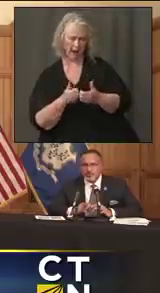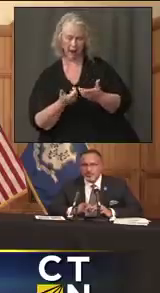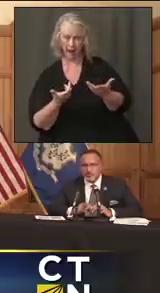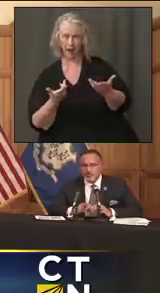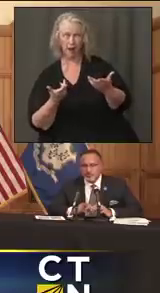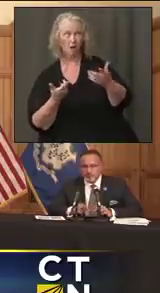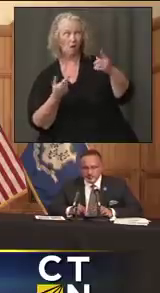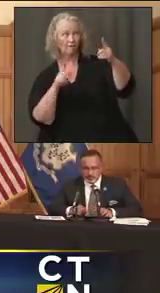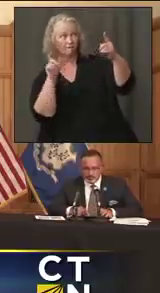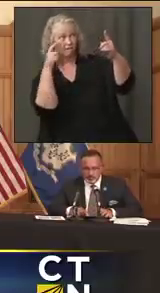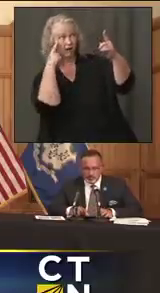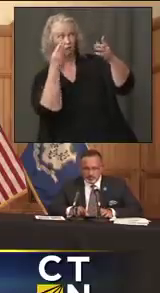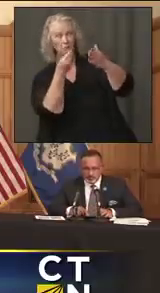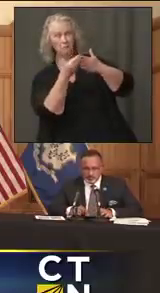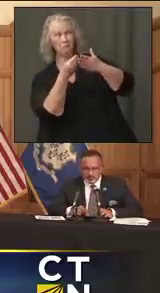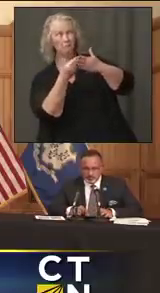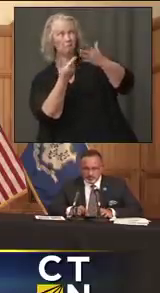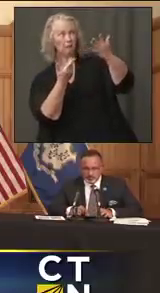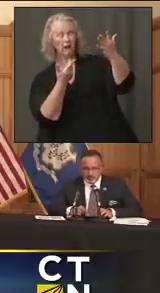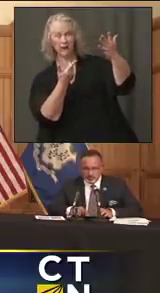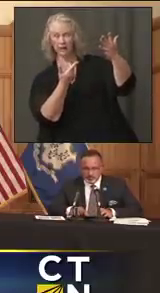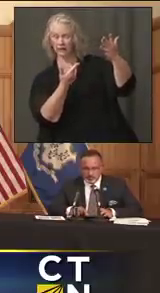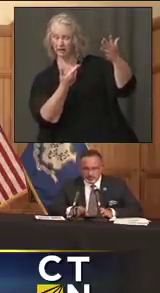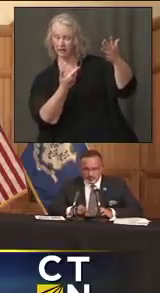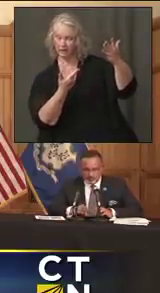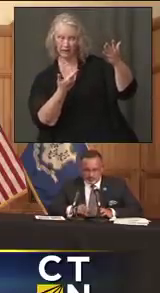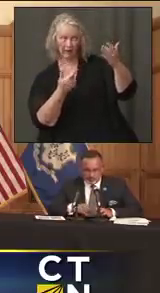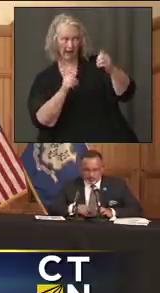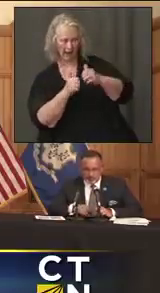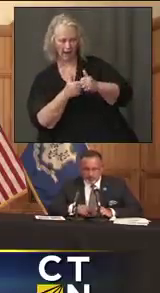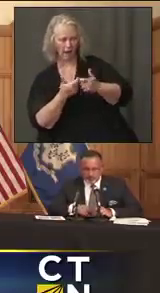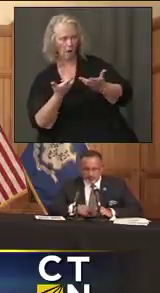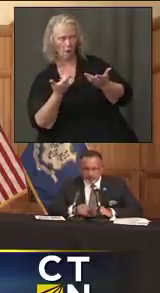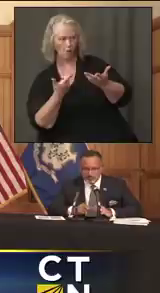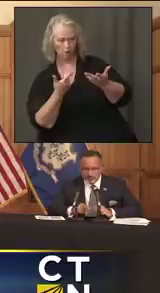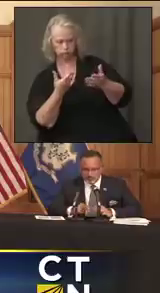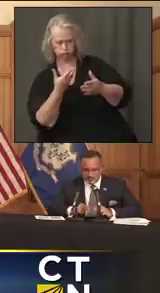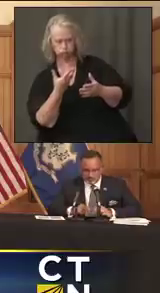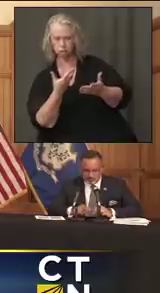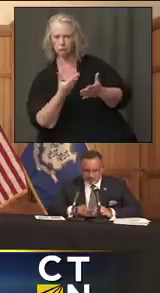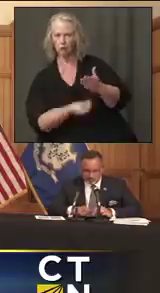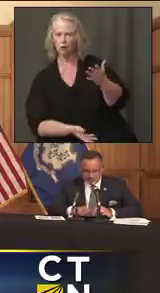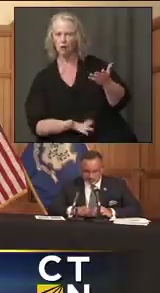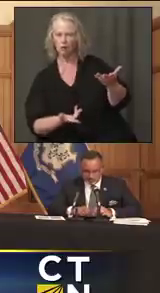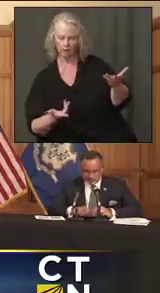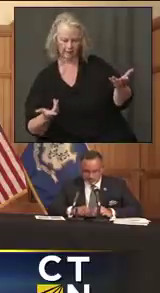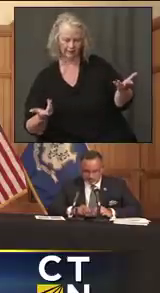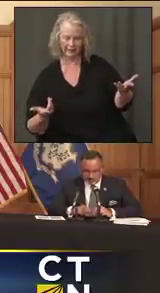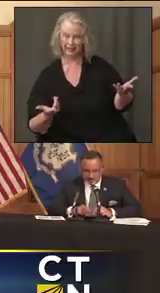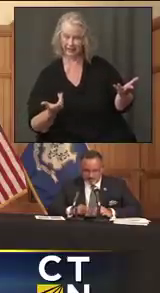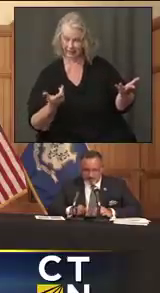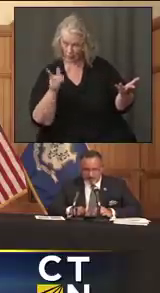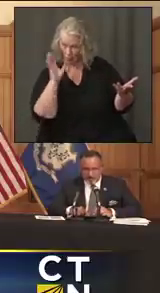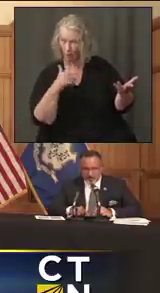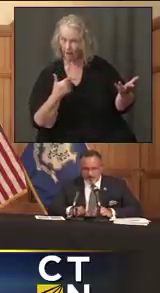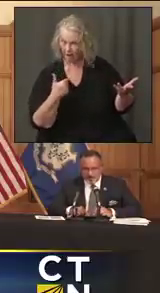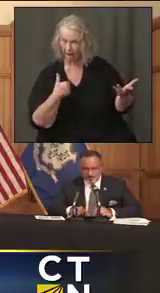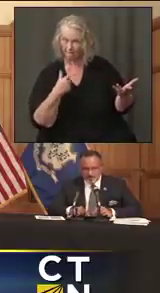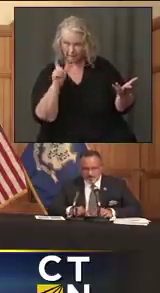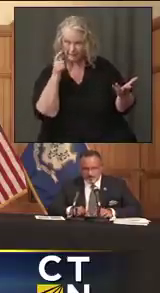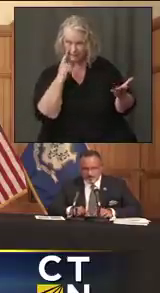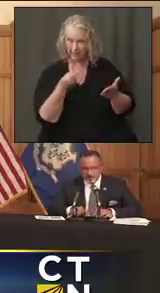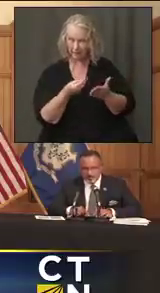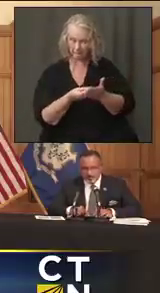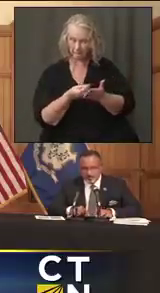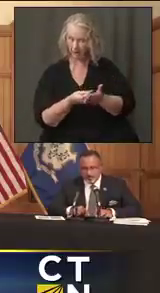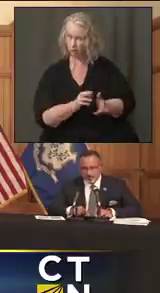funds if you need? I'm just wondering, is the state going to have state funding available to help